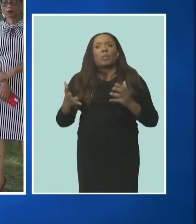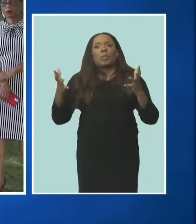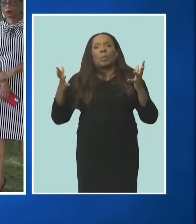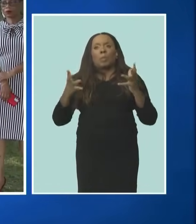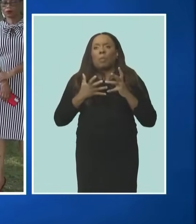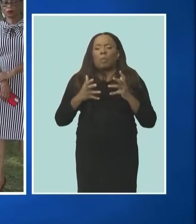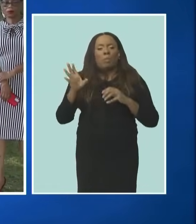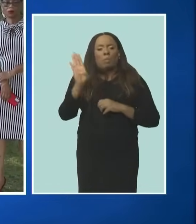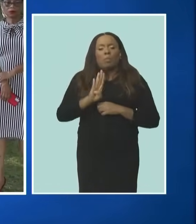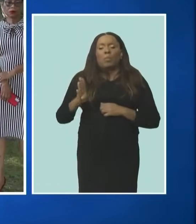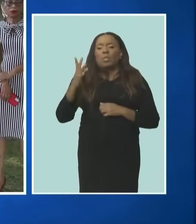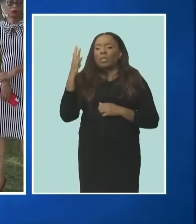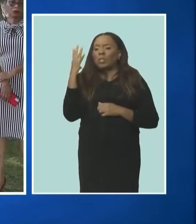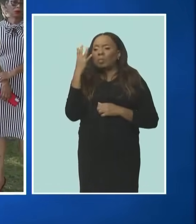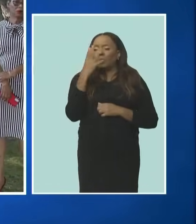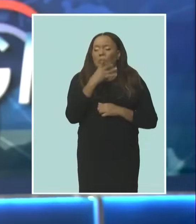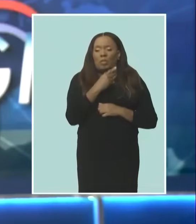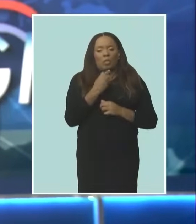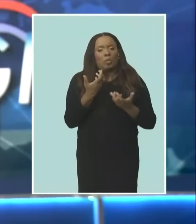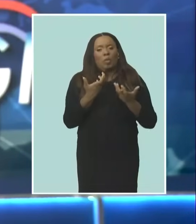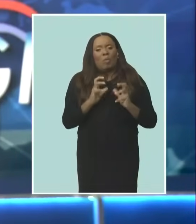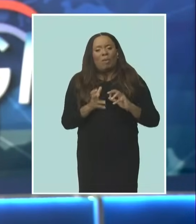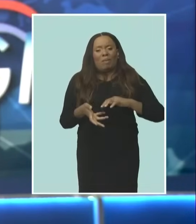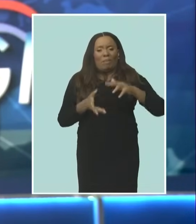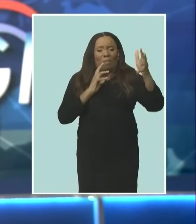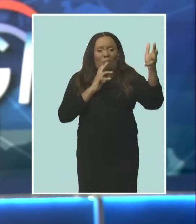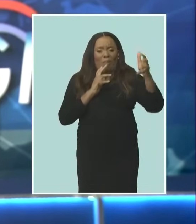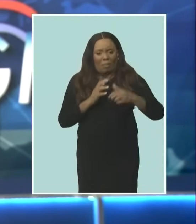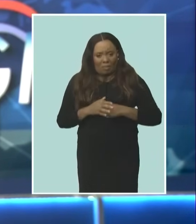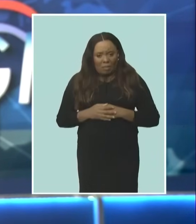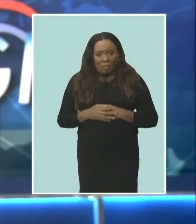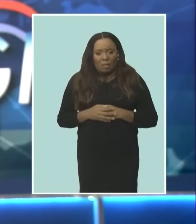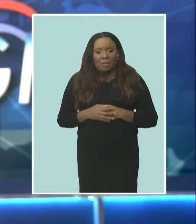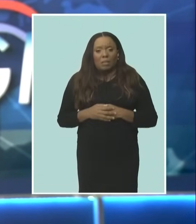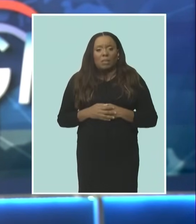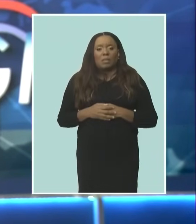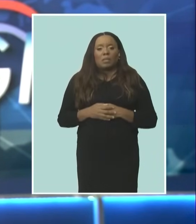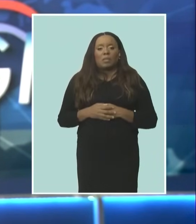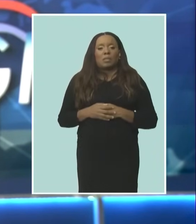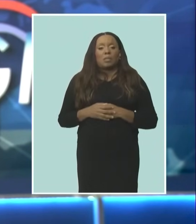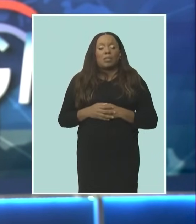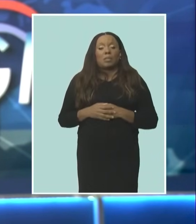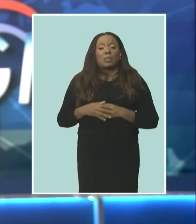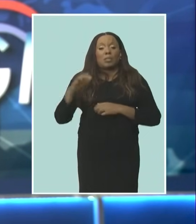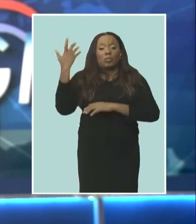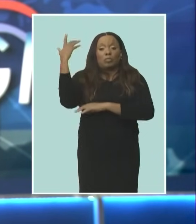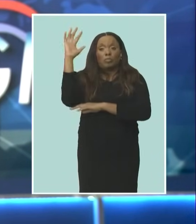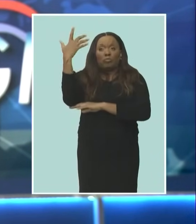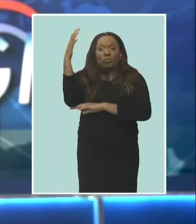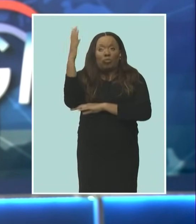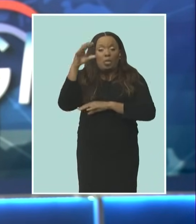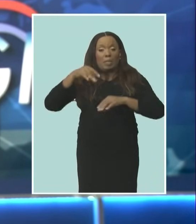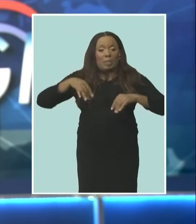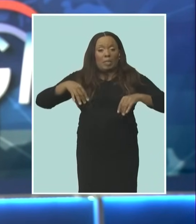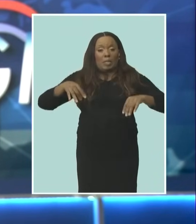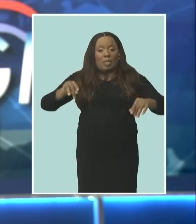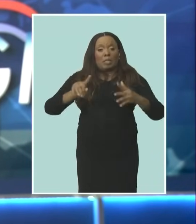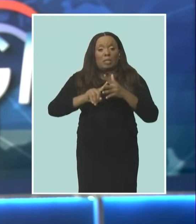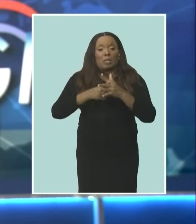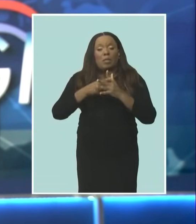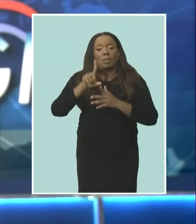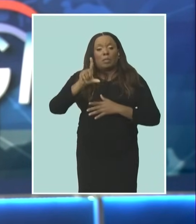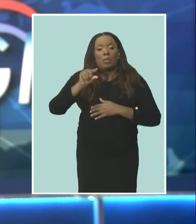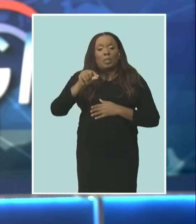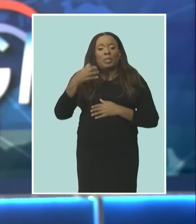Barbados, it will be spoiled. Minister Ford says they began the tree planting process in 2019 following a call from